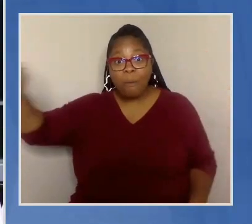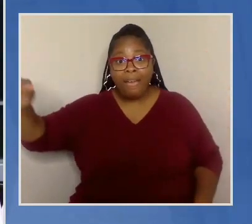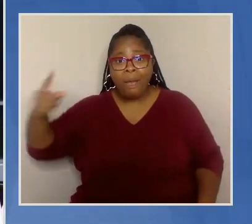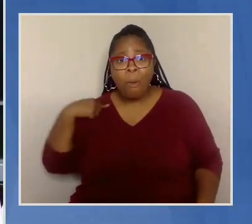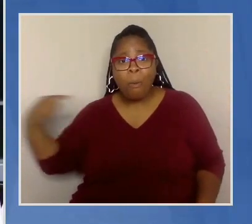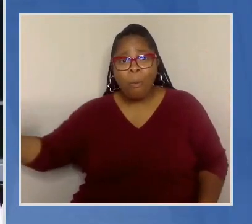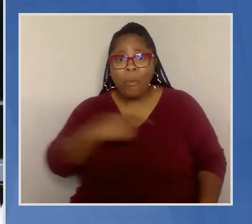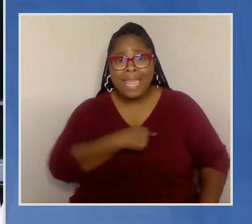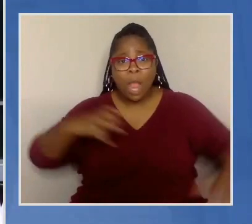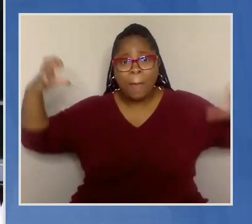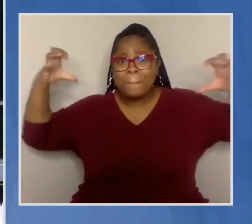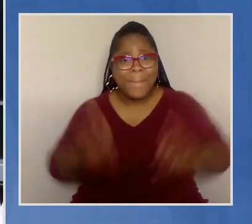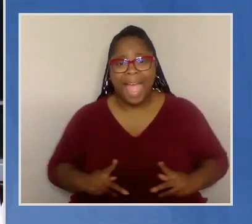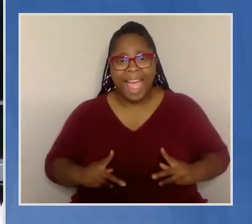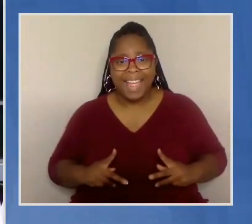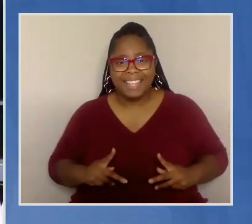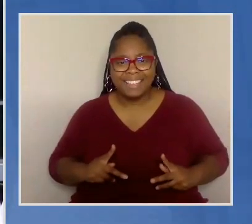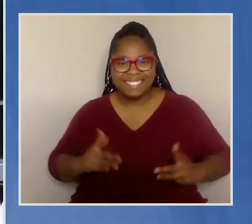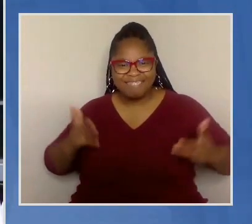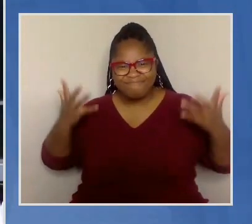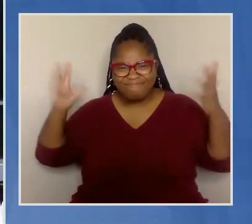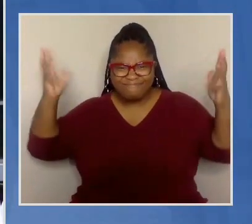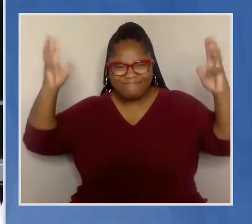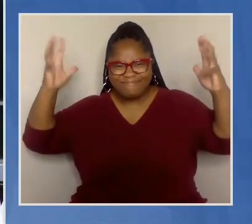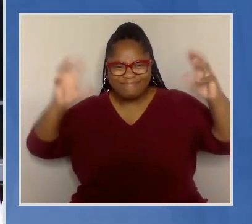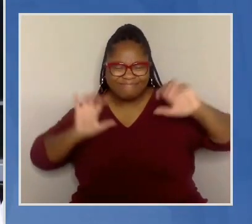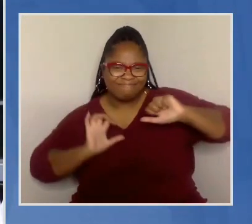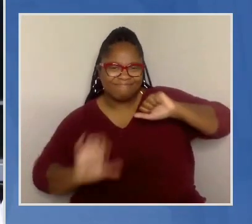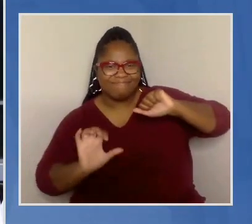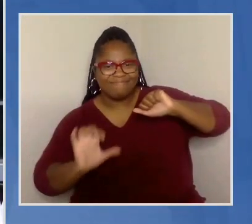Hello, Iowa. We are back.